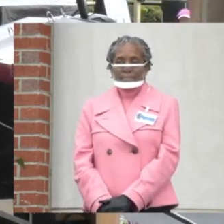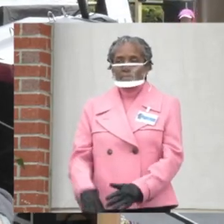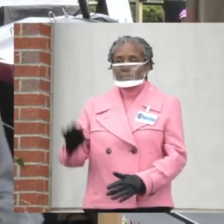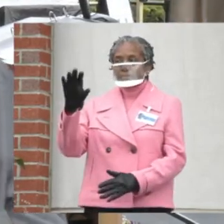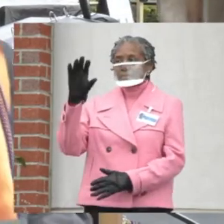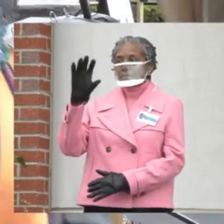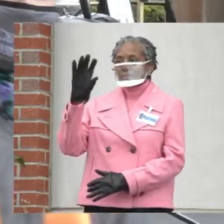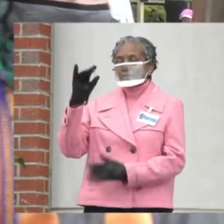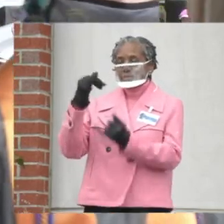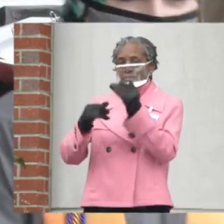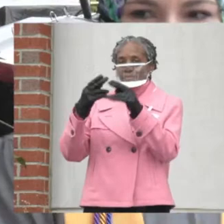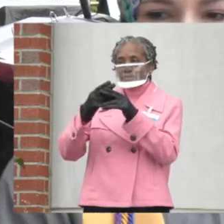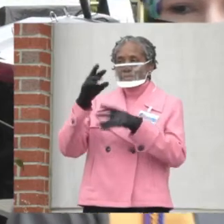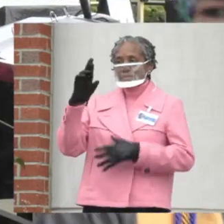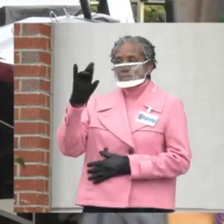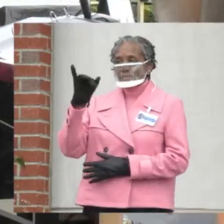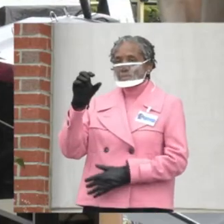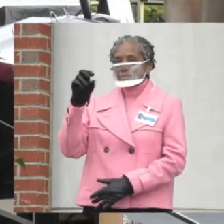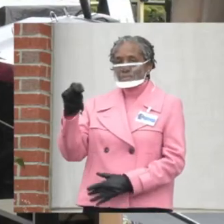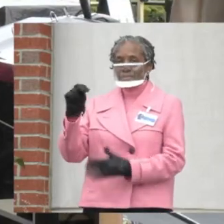Matthew Raylon, Culinary Arts.